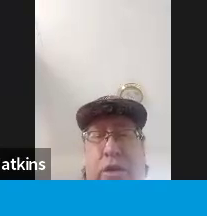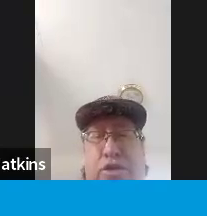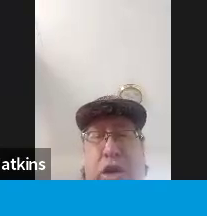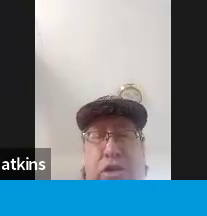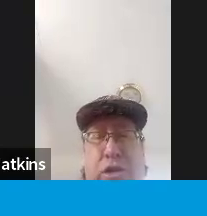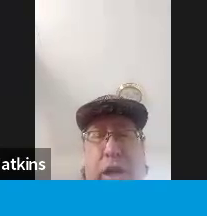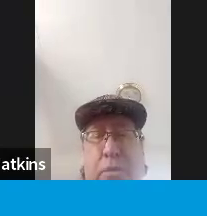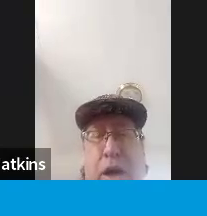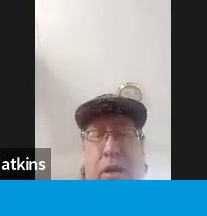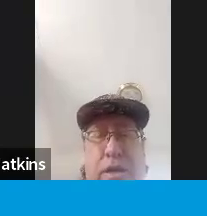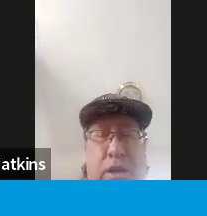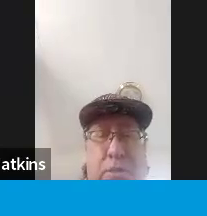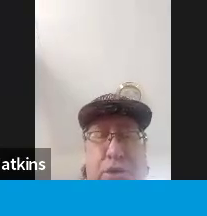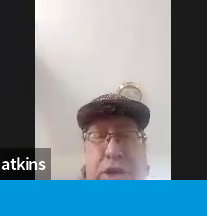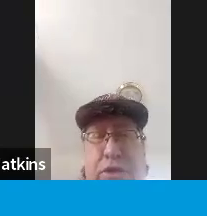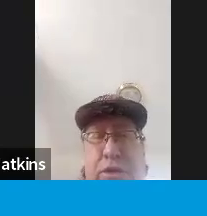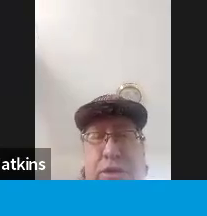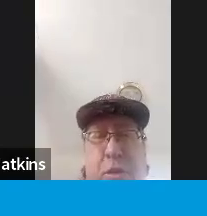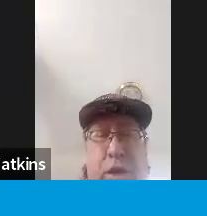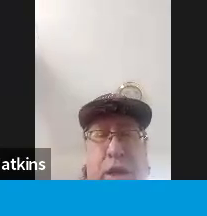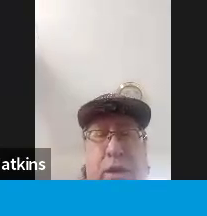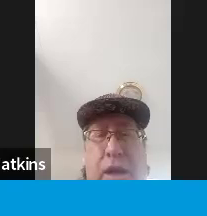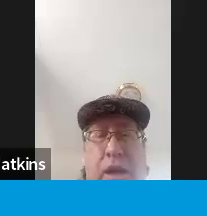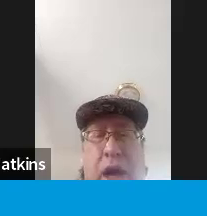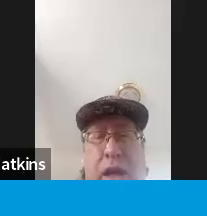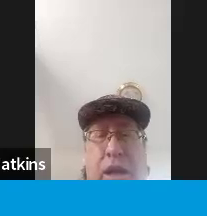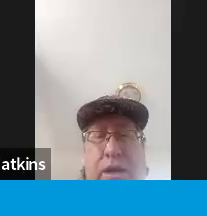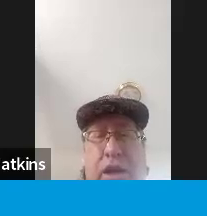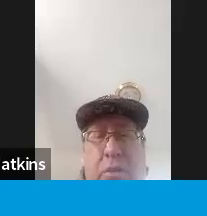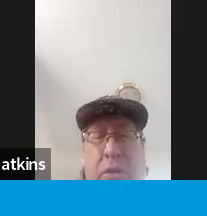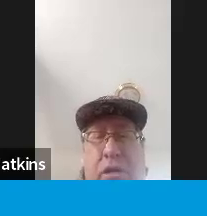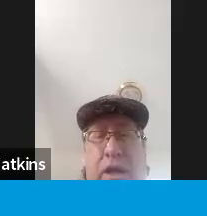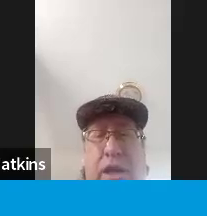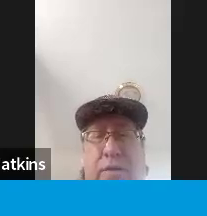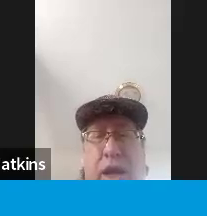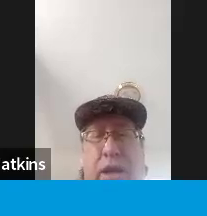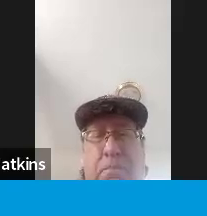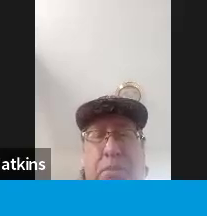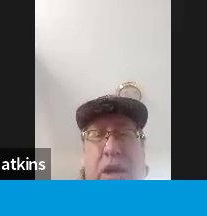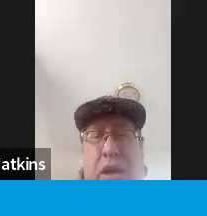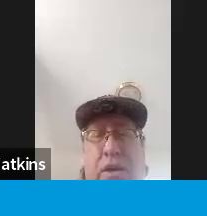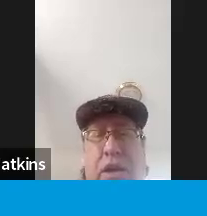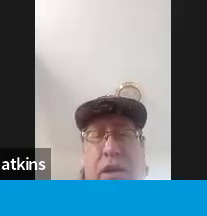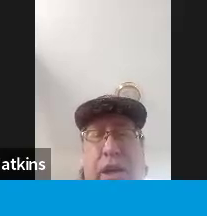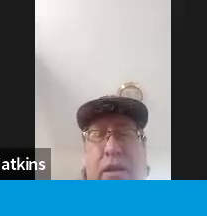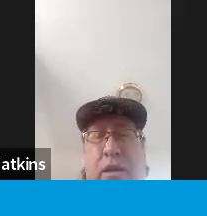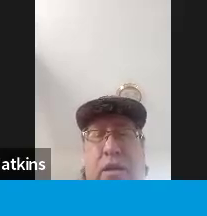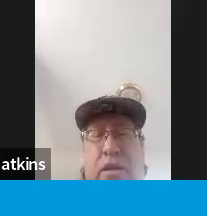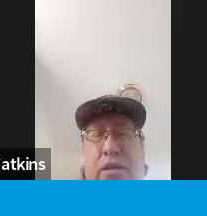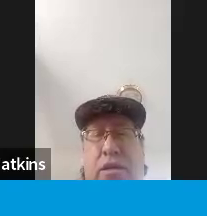about restructuring and policies and procedures and whatnot. I think it would be great to have like in